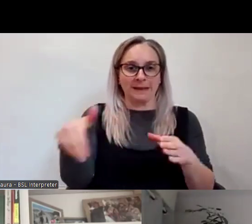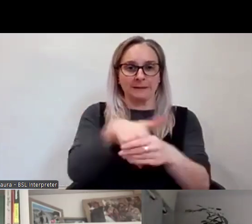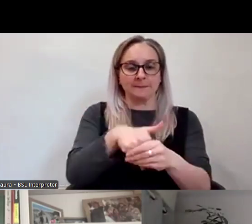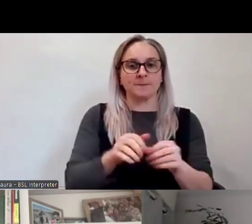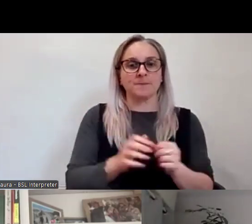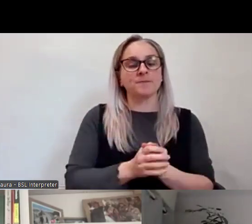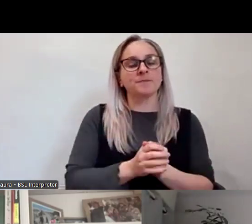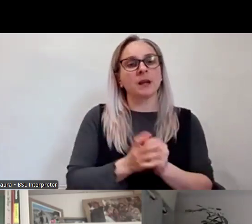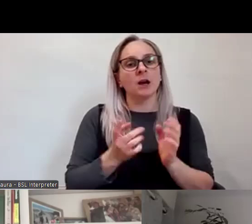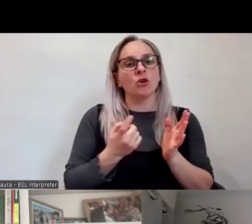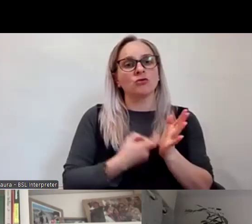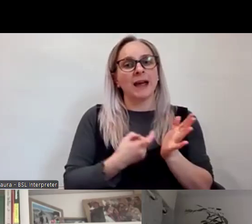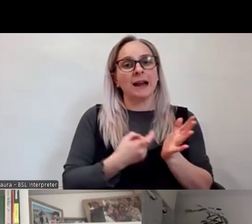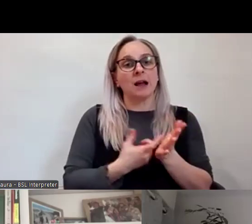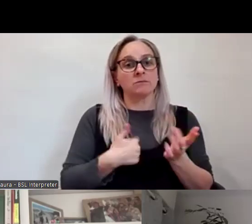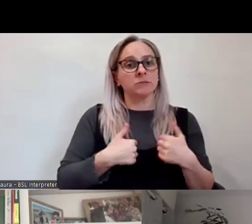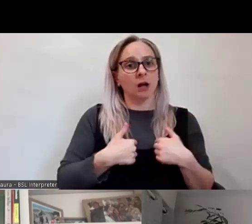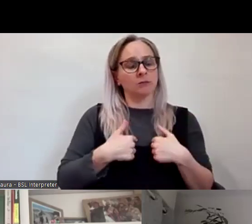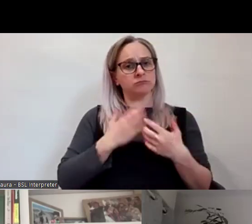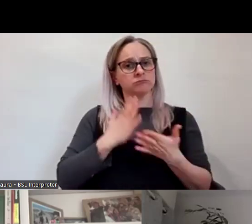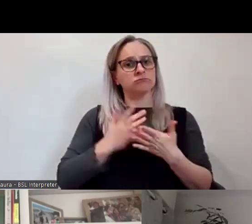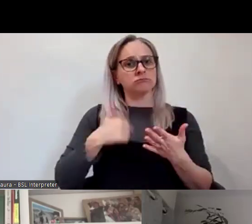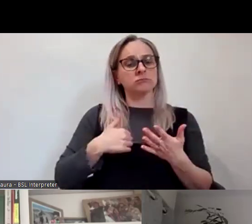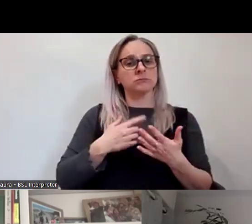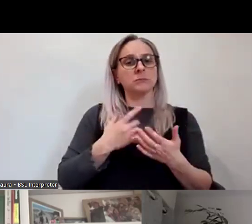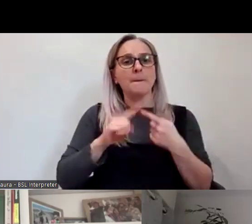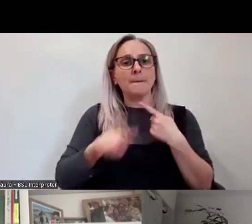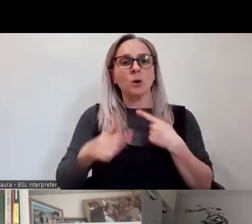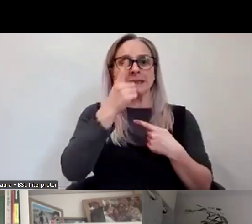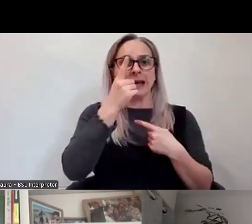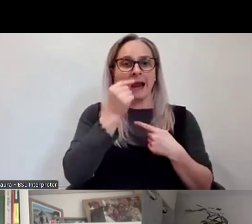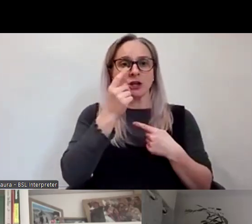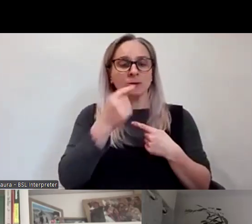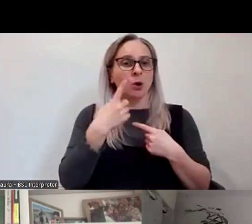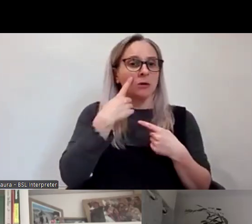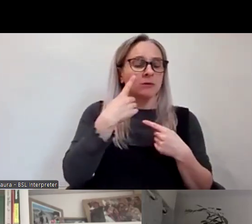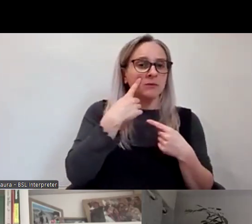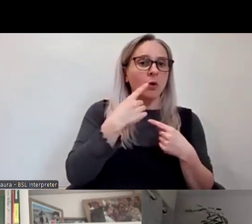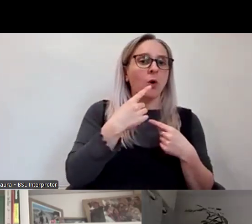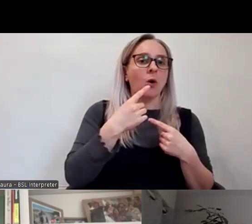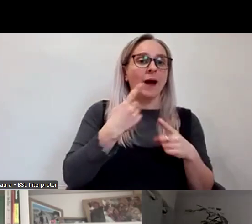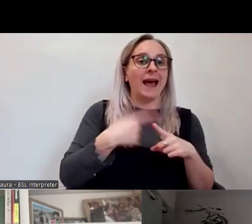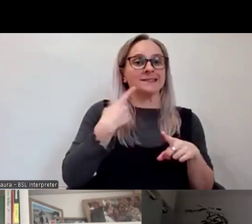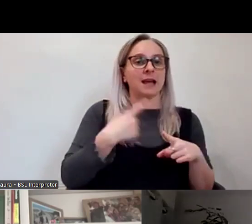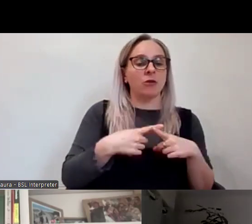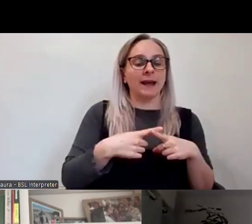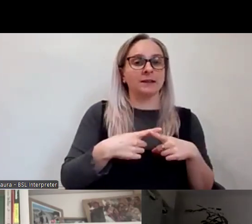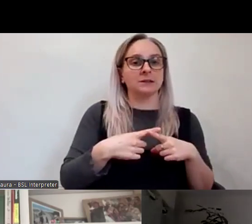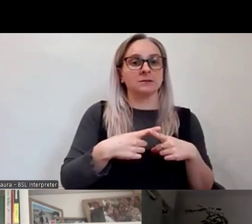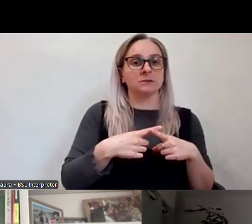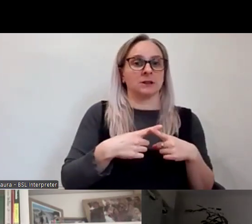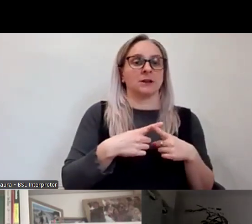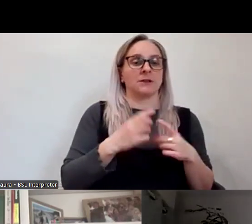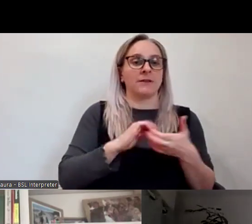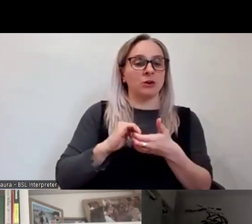Rihanna, if I believe I'm the most eligible for the Accelerate, is there any point looking at the other fellowships at all, or are all the rest for